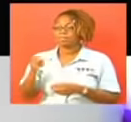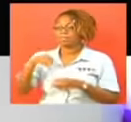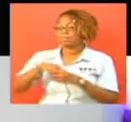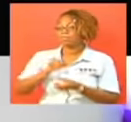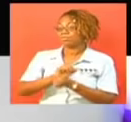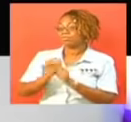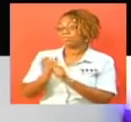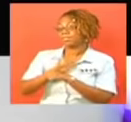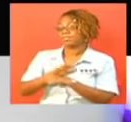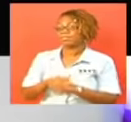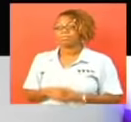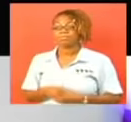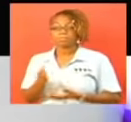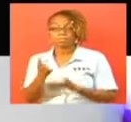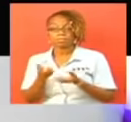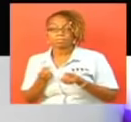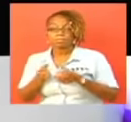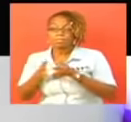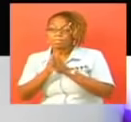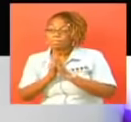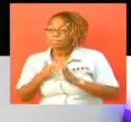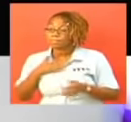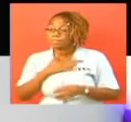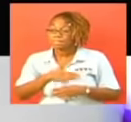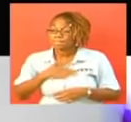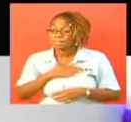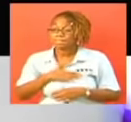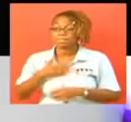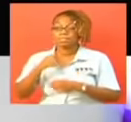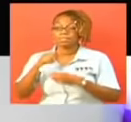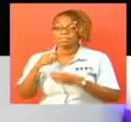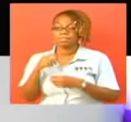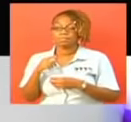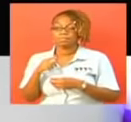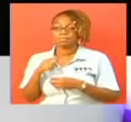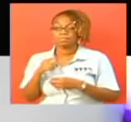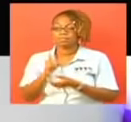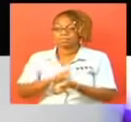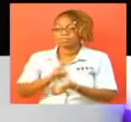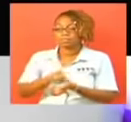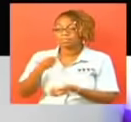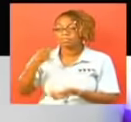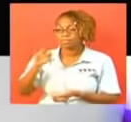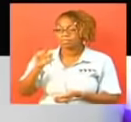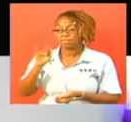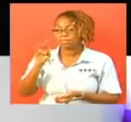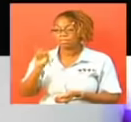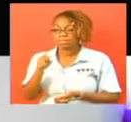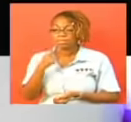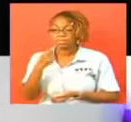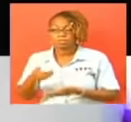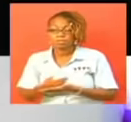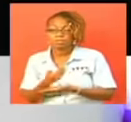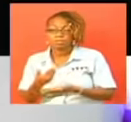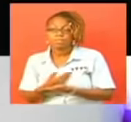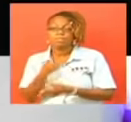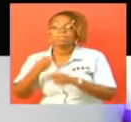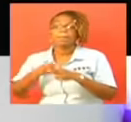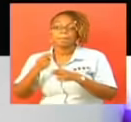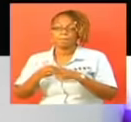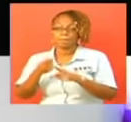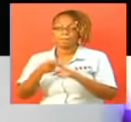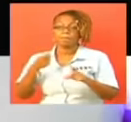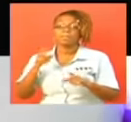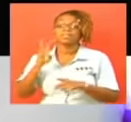Dr. Hines if you can just remind us of the new WHO terminology for the variants, because from what they were saying, they didn't want